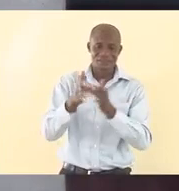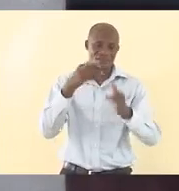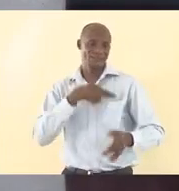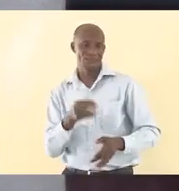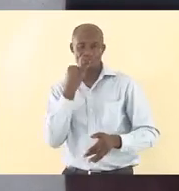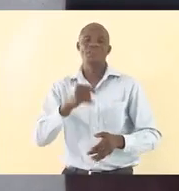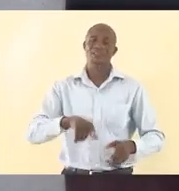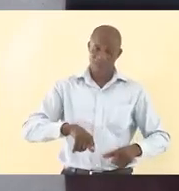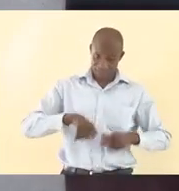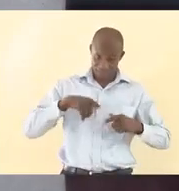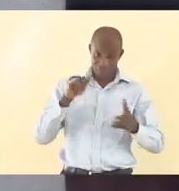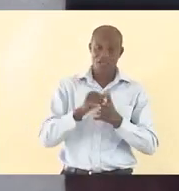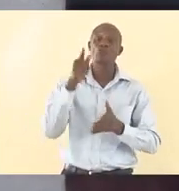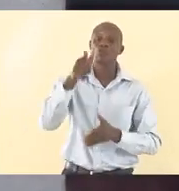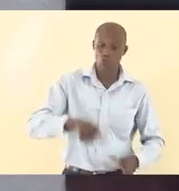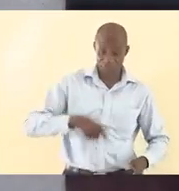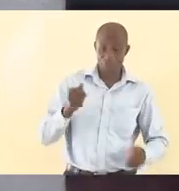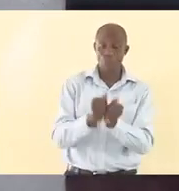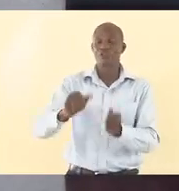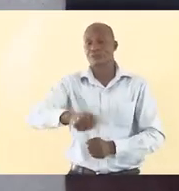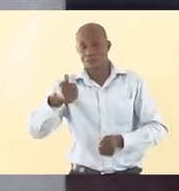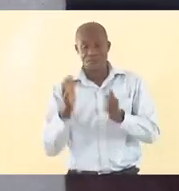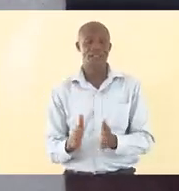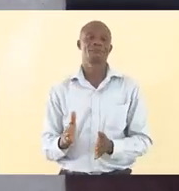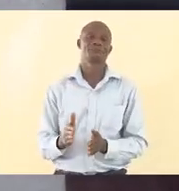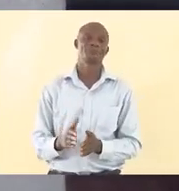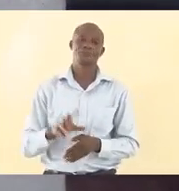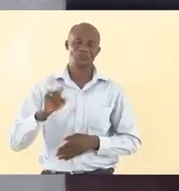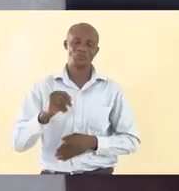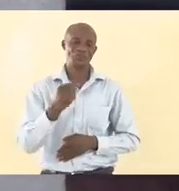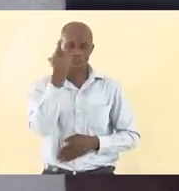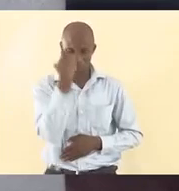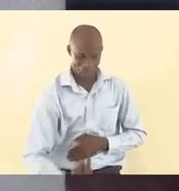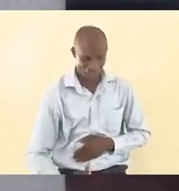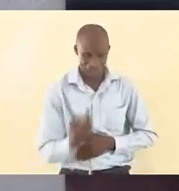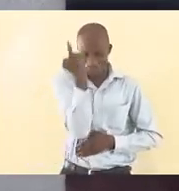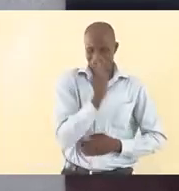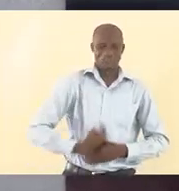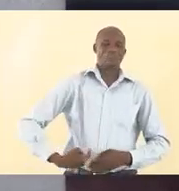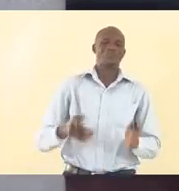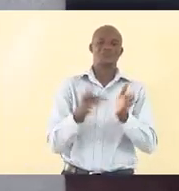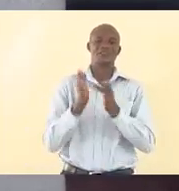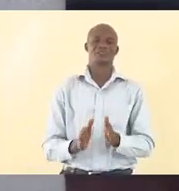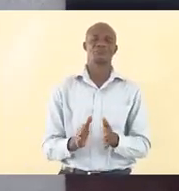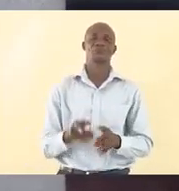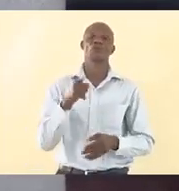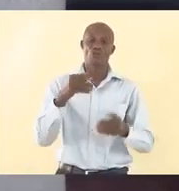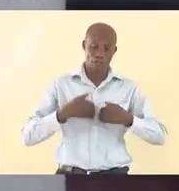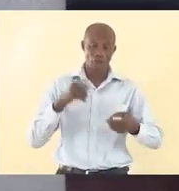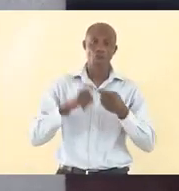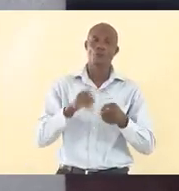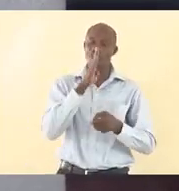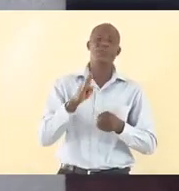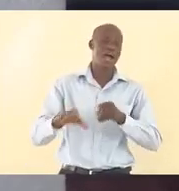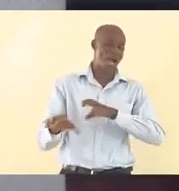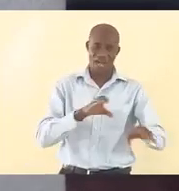others. So there's no provision for solitary Christian. You've got to be a Christian in an active, vibrant